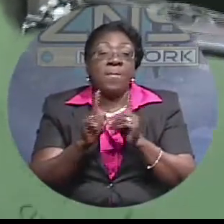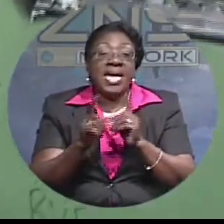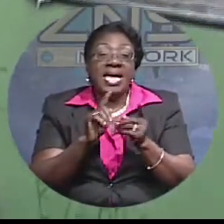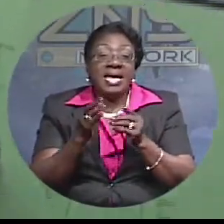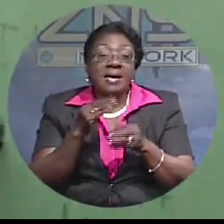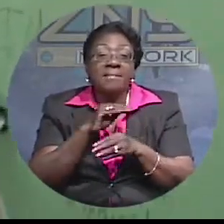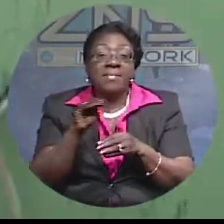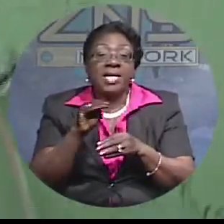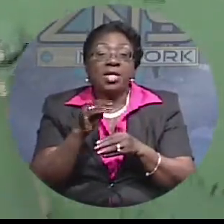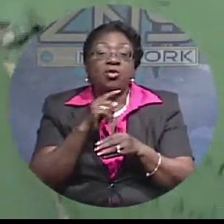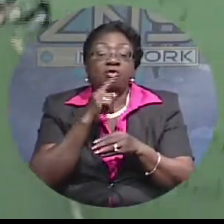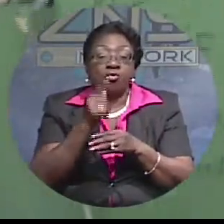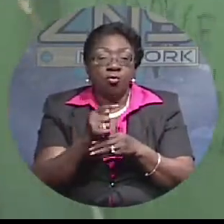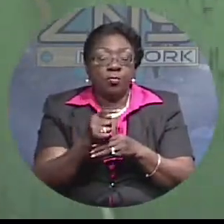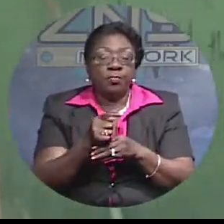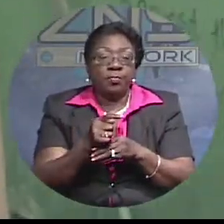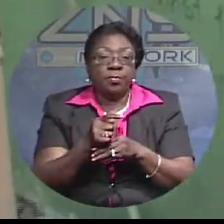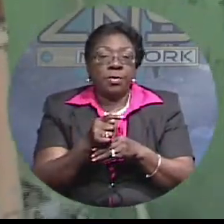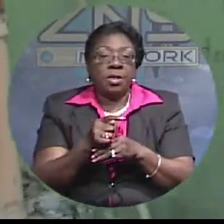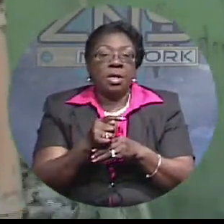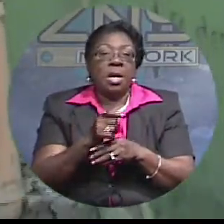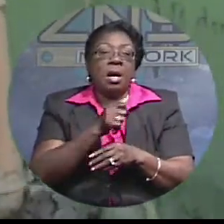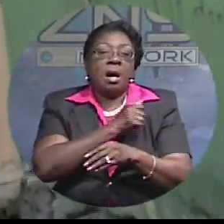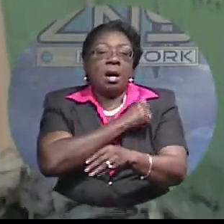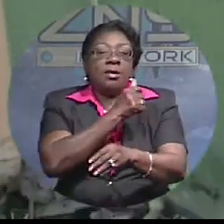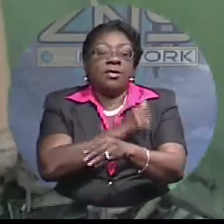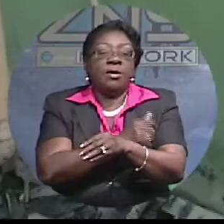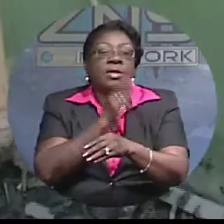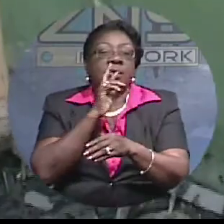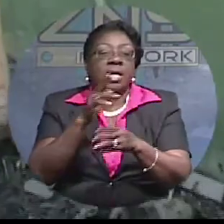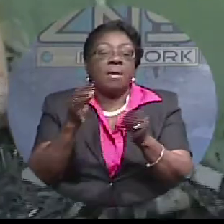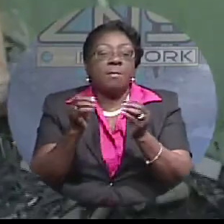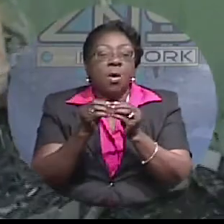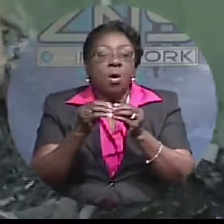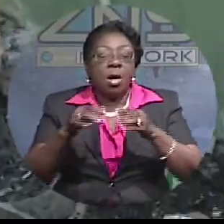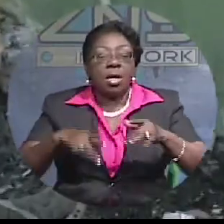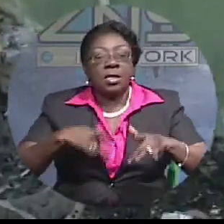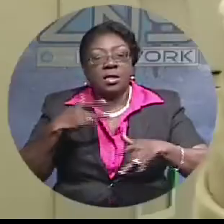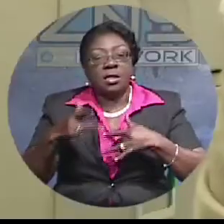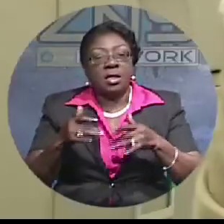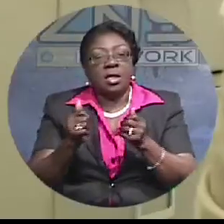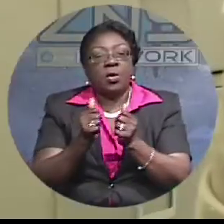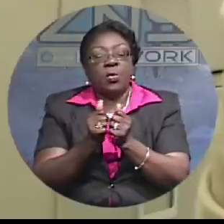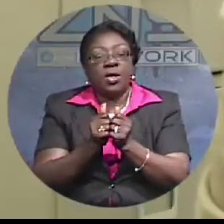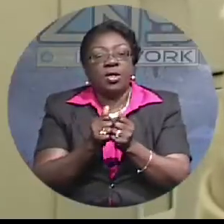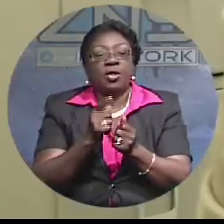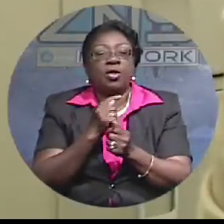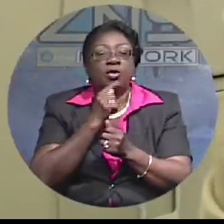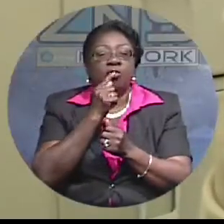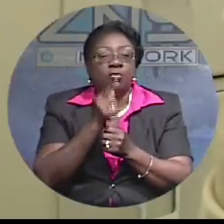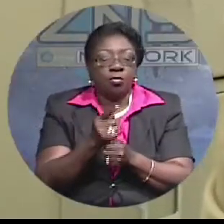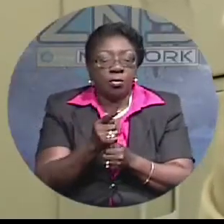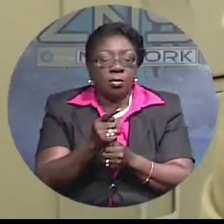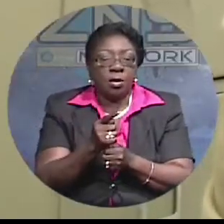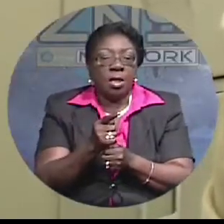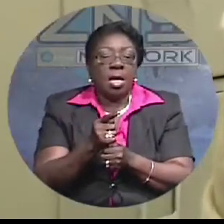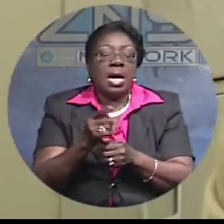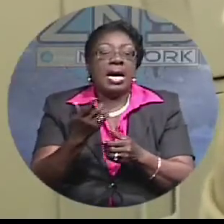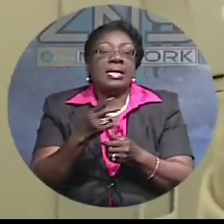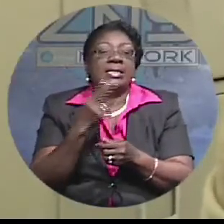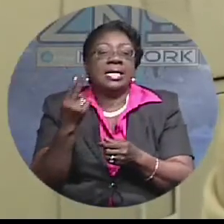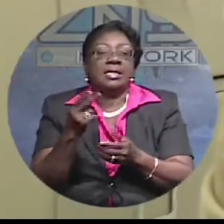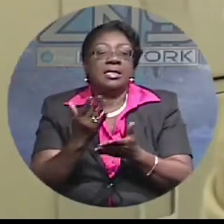on Homestead Street 1 week ago, authorities are more concerned with the facts. Wait until such time as